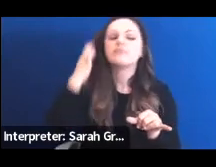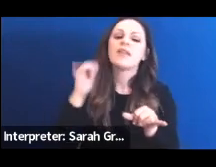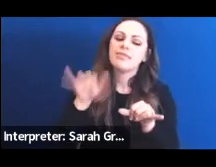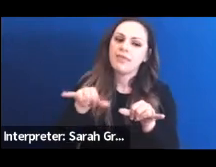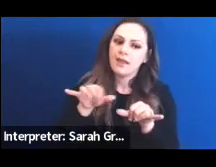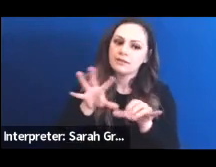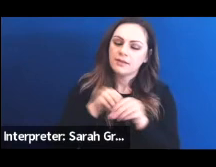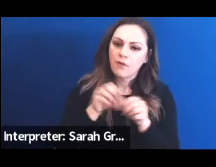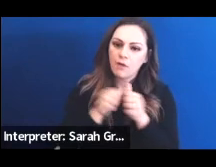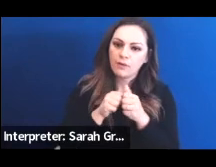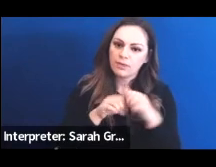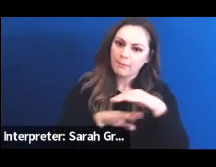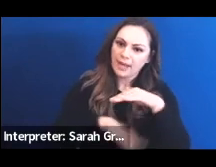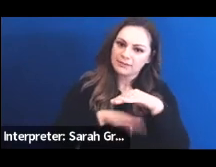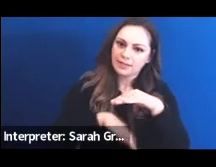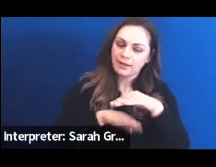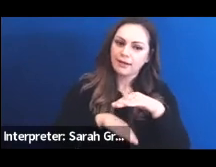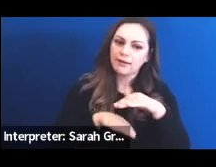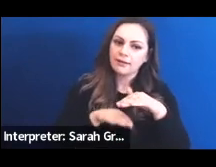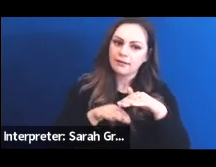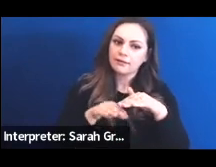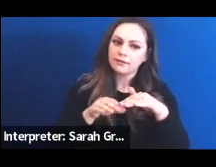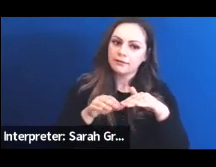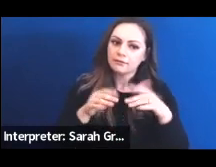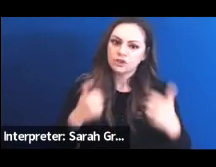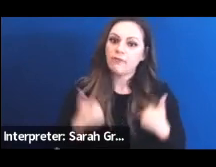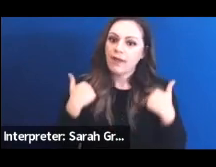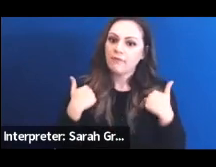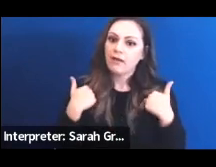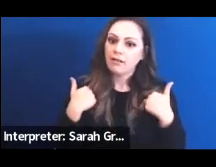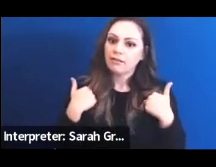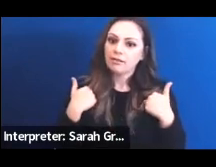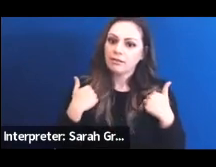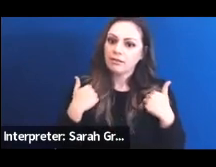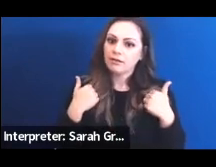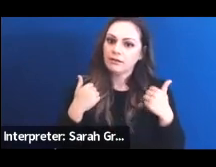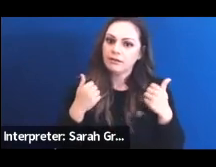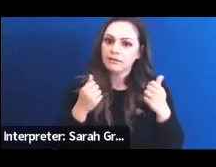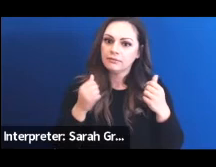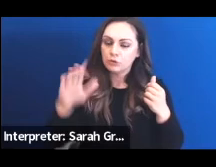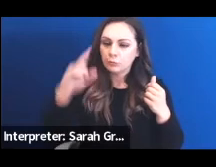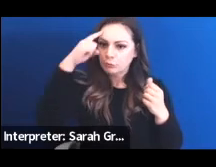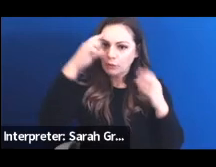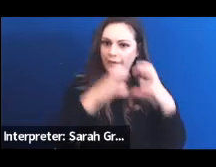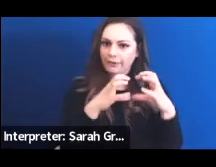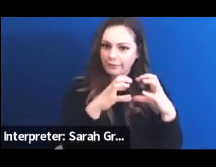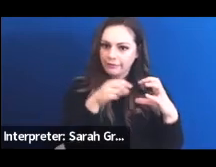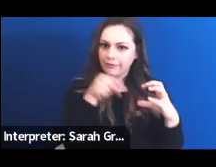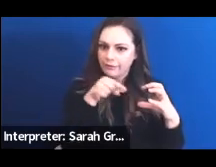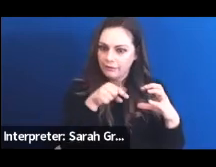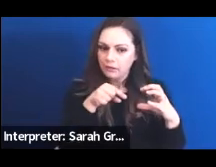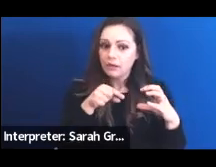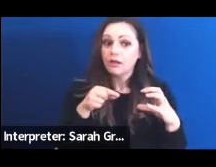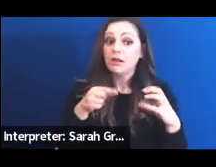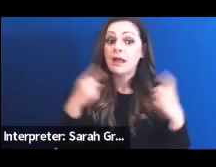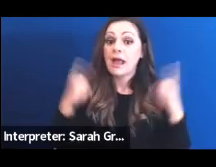survival part of the brain. And what happens is that gets hijacked.